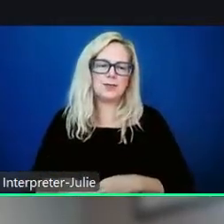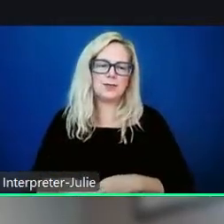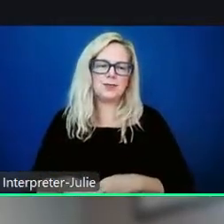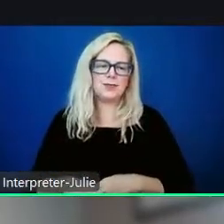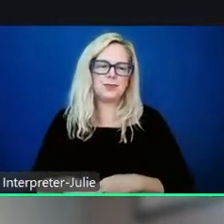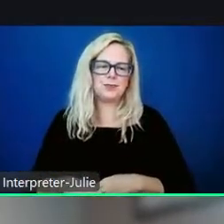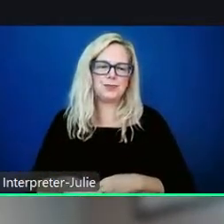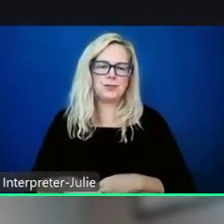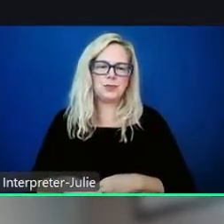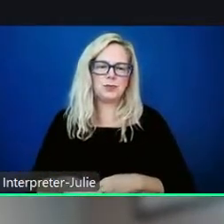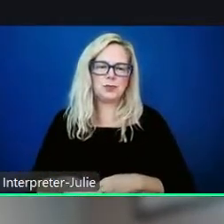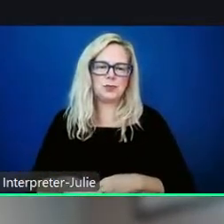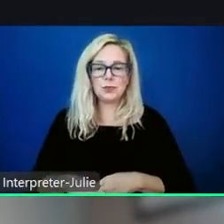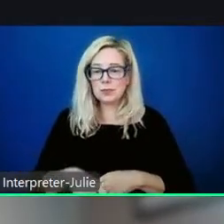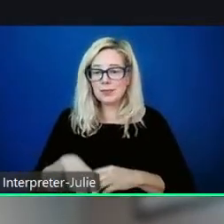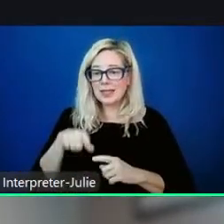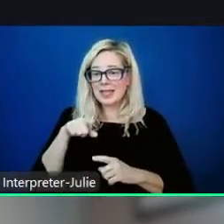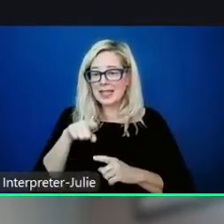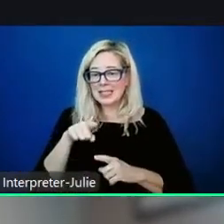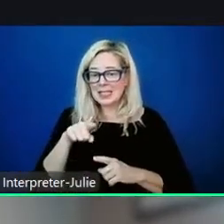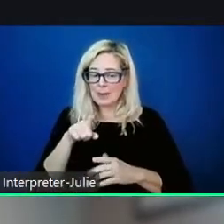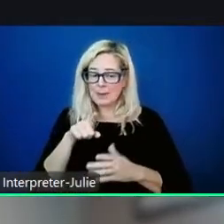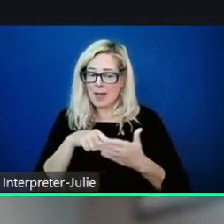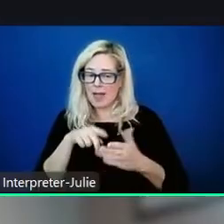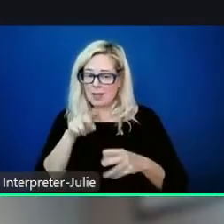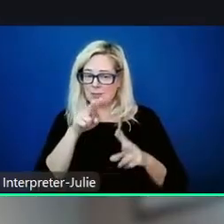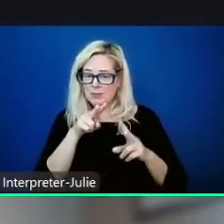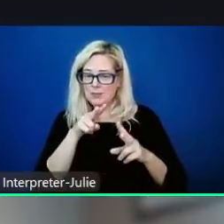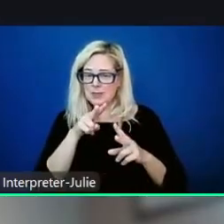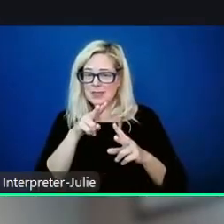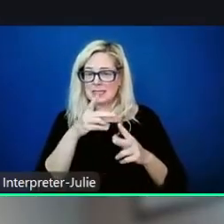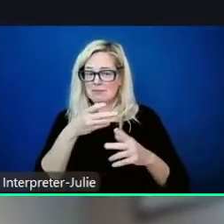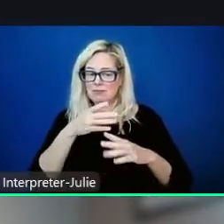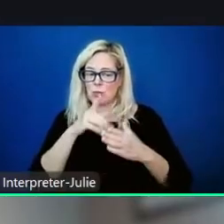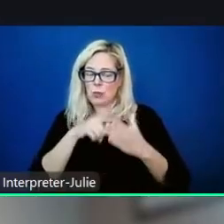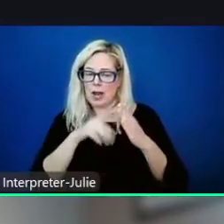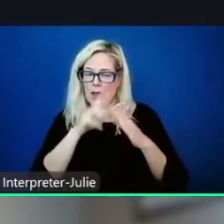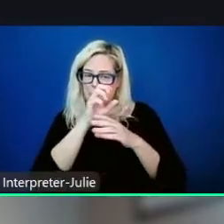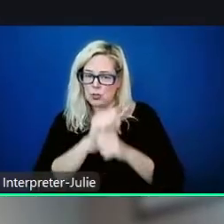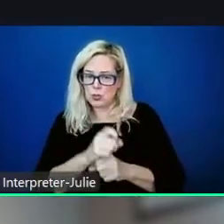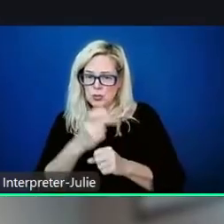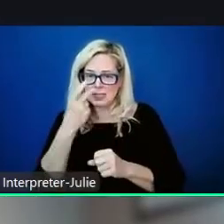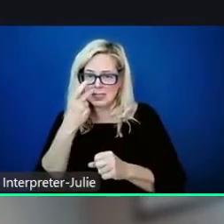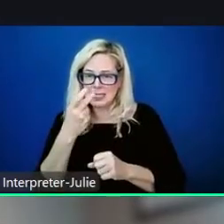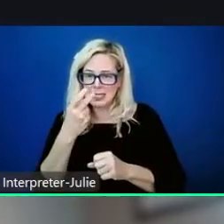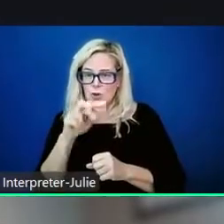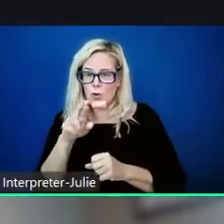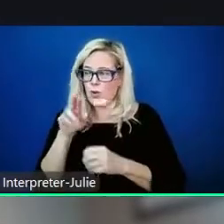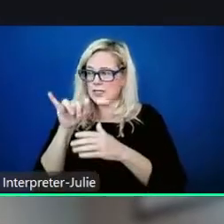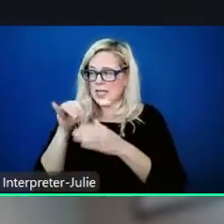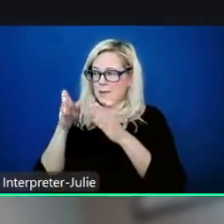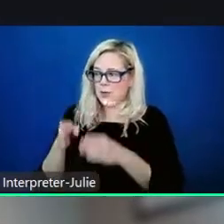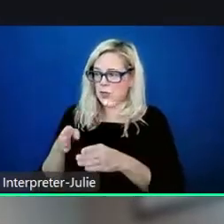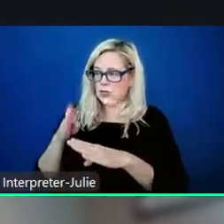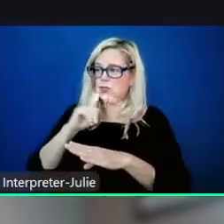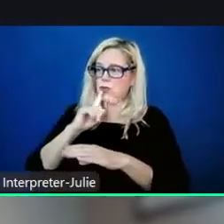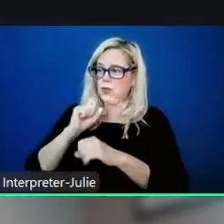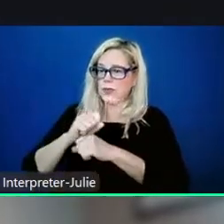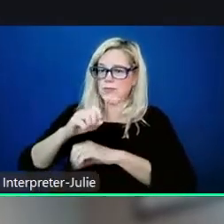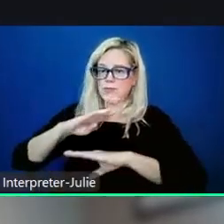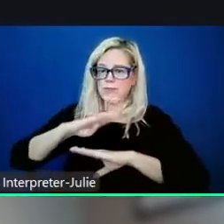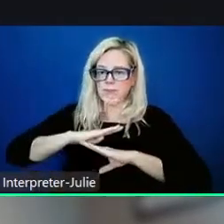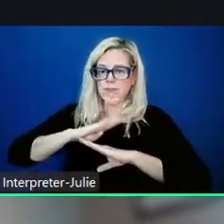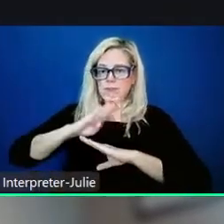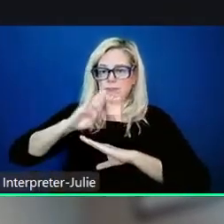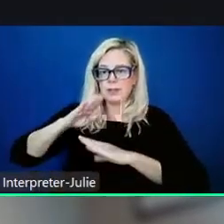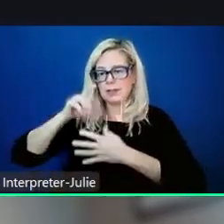perform the way I'm accustomed to seeing, to can the student meet clients' needs competently and ethically, and what structures best support that outcome?